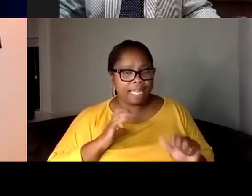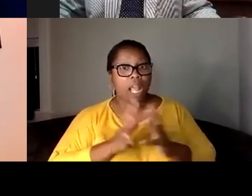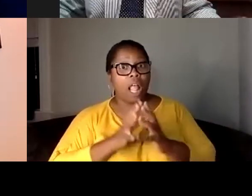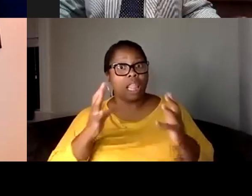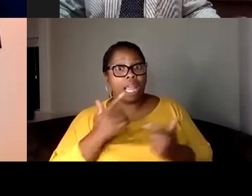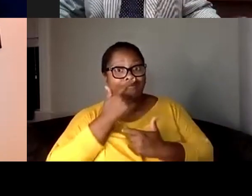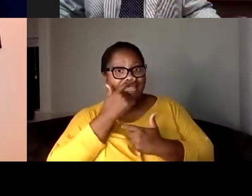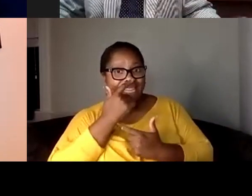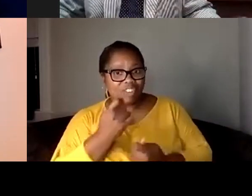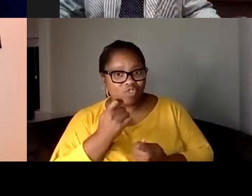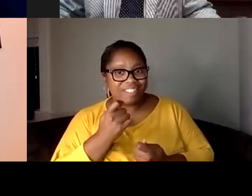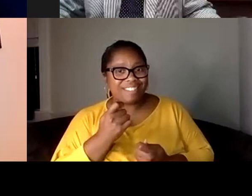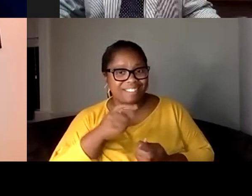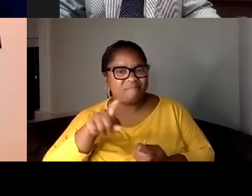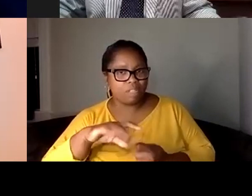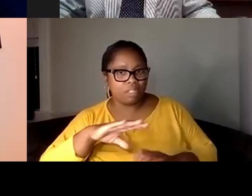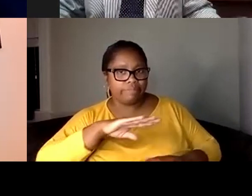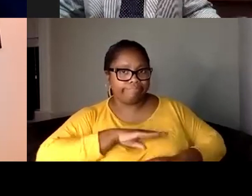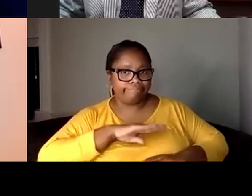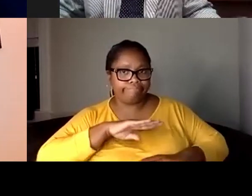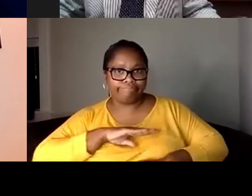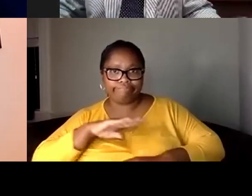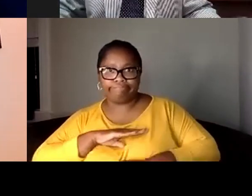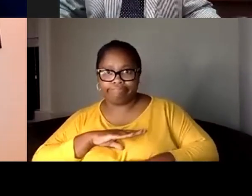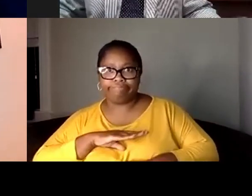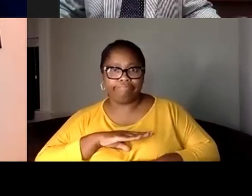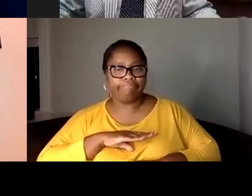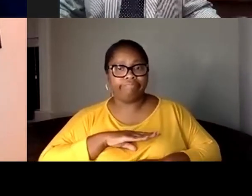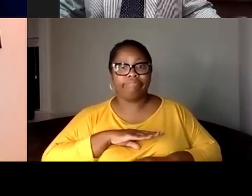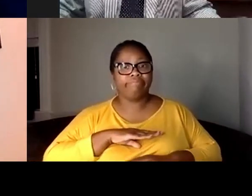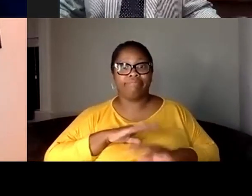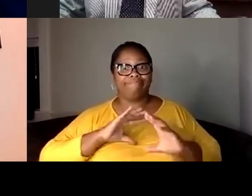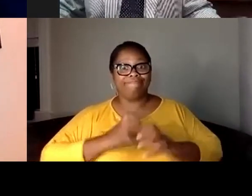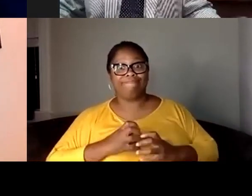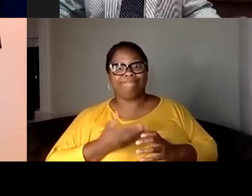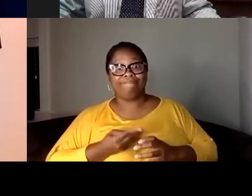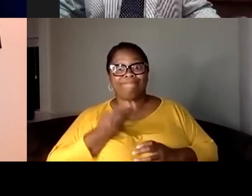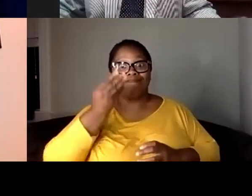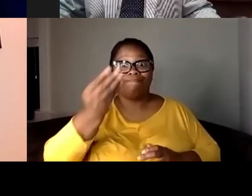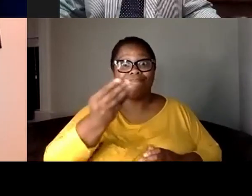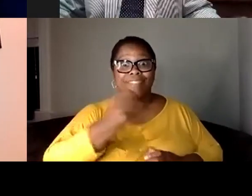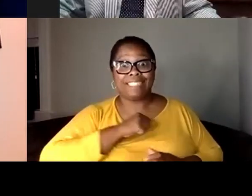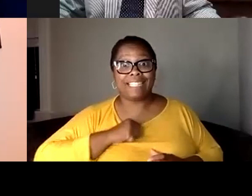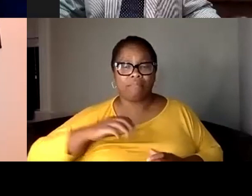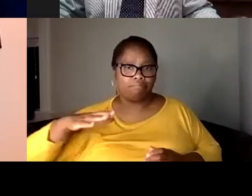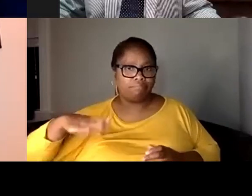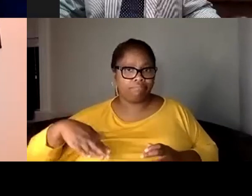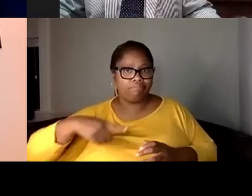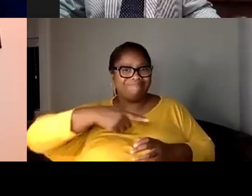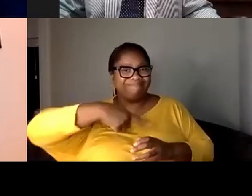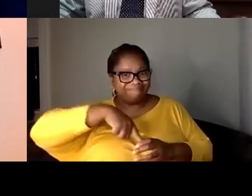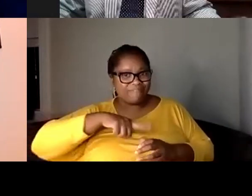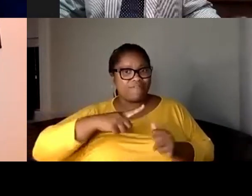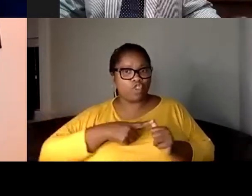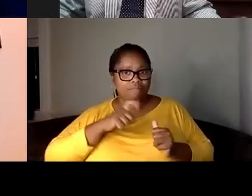met, and the bill has not come out of public safety. In order for it to move along, they have to finish their review.